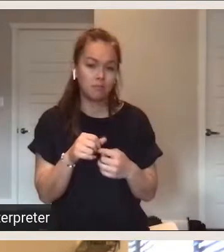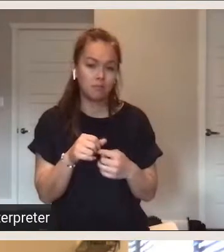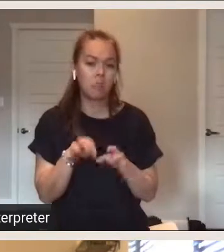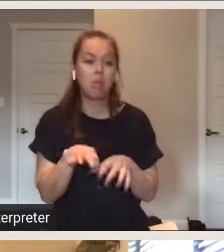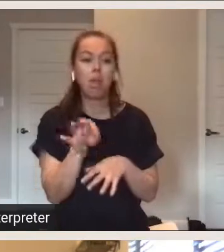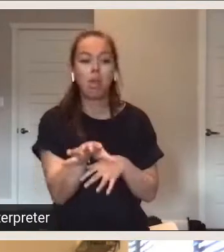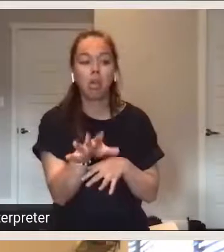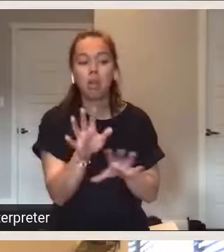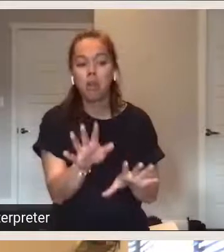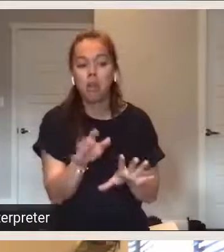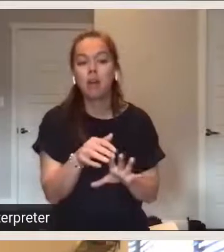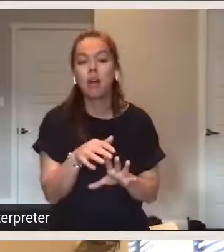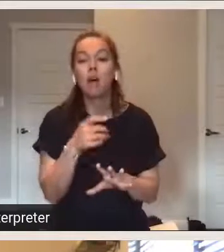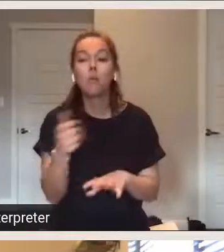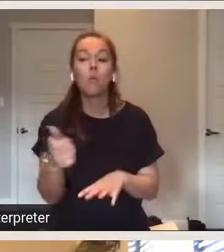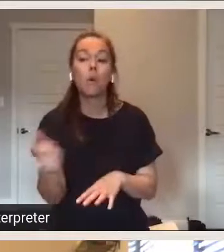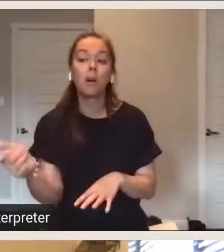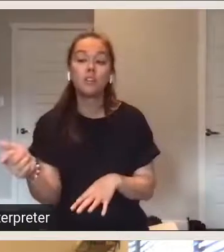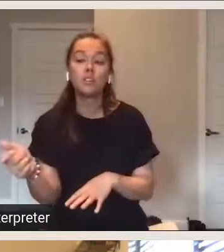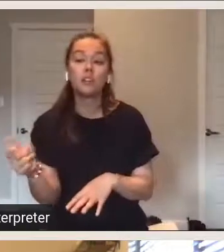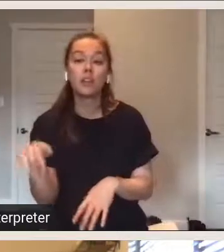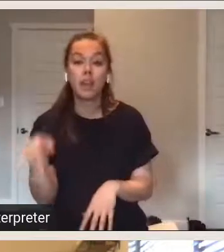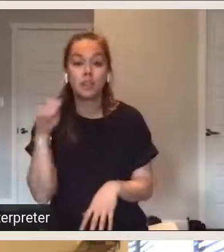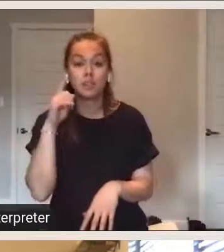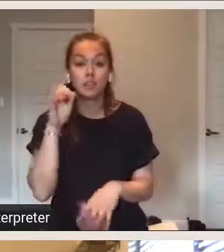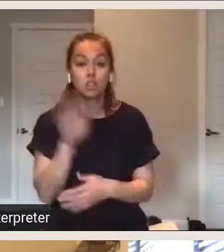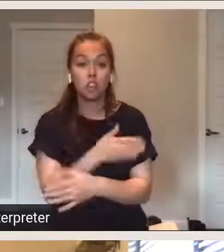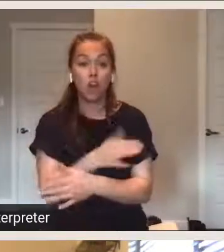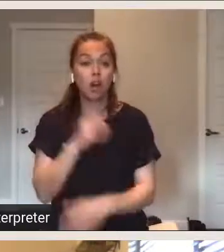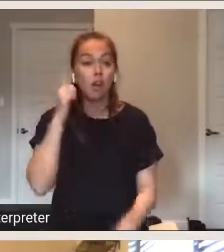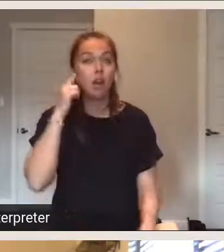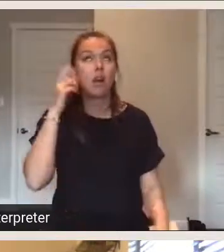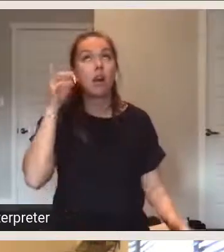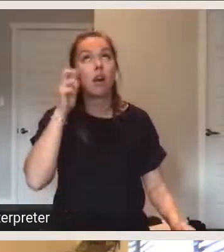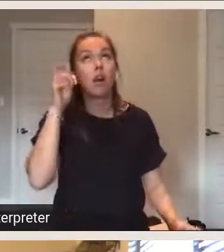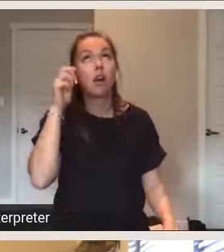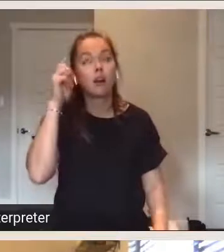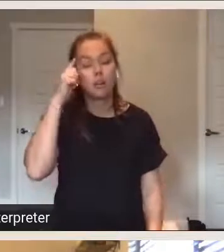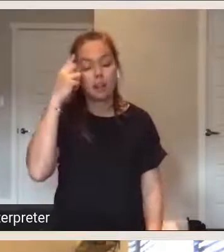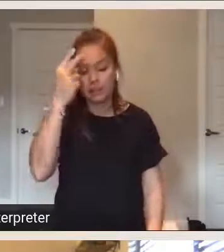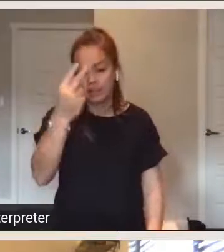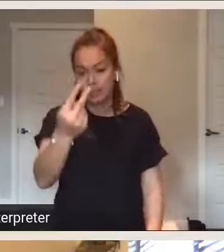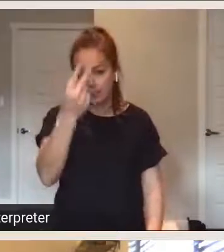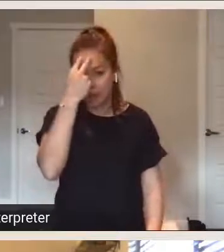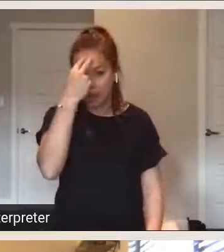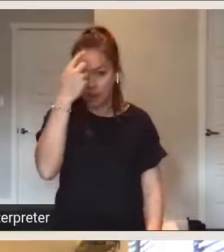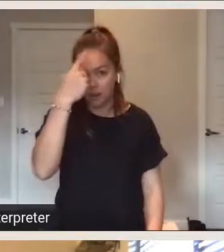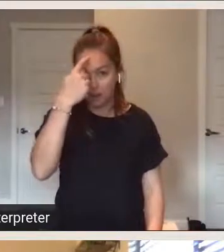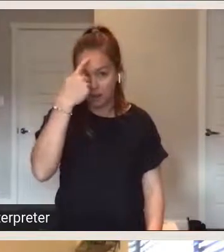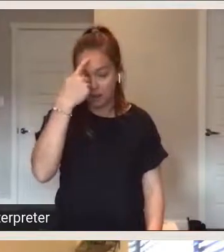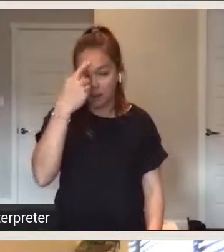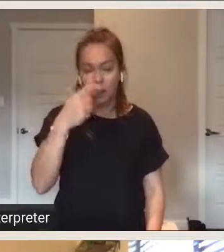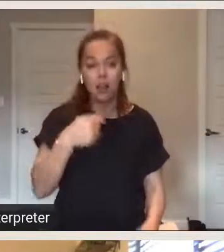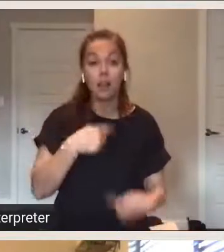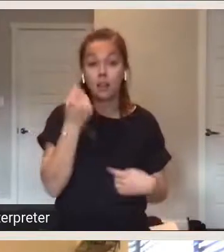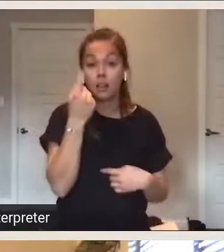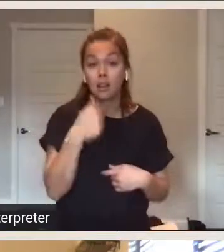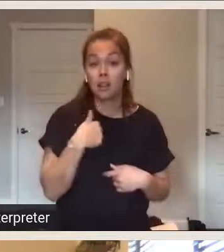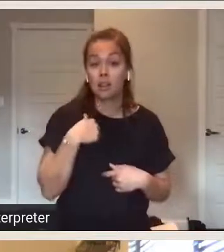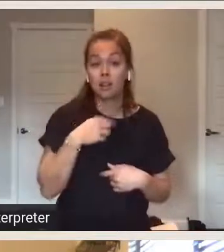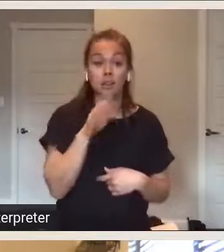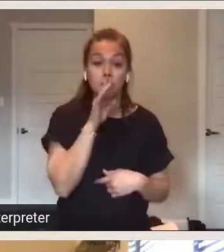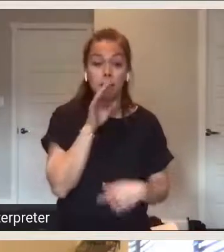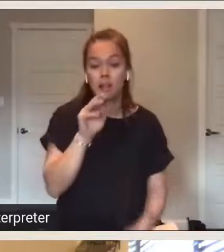just stuck in my head. And I mean, I am not a Mandarin speaker, and I was just frantically searching